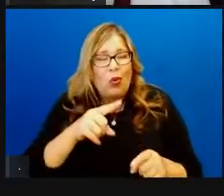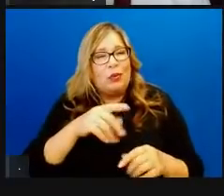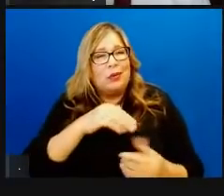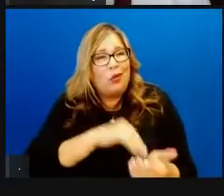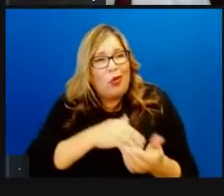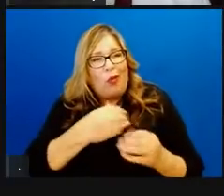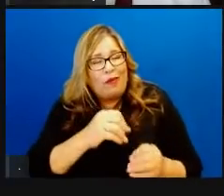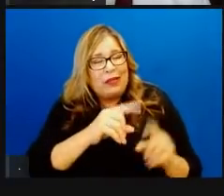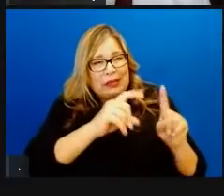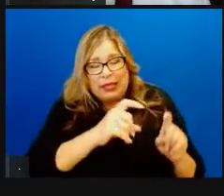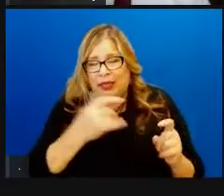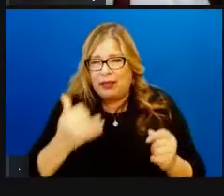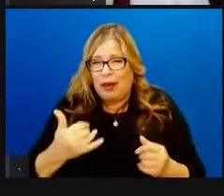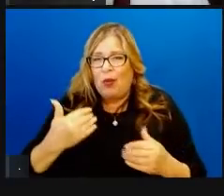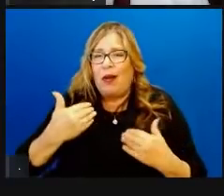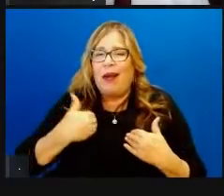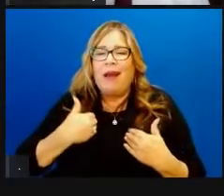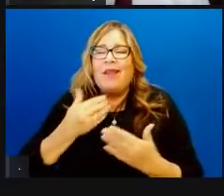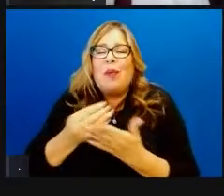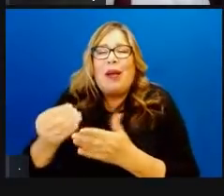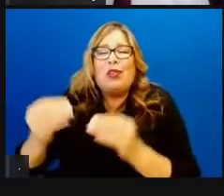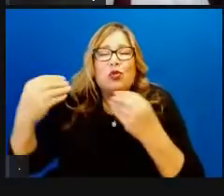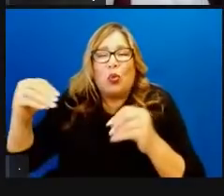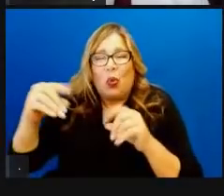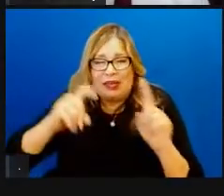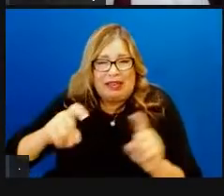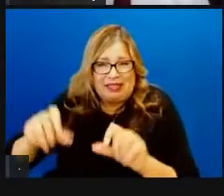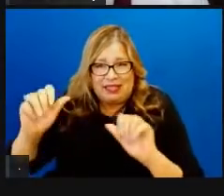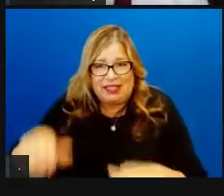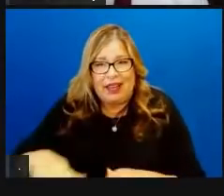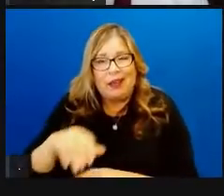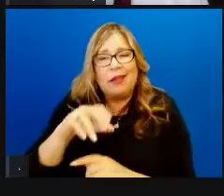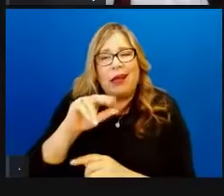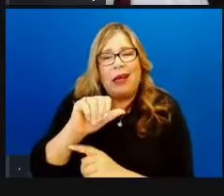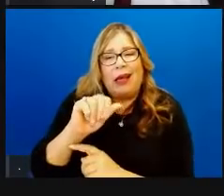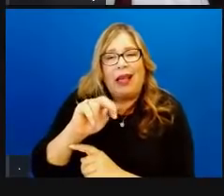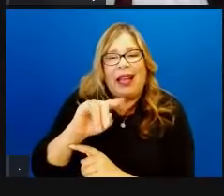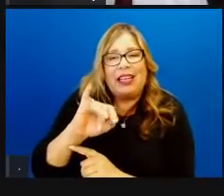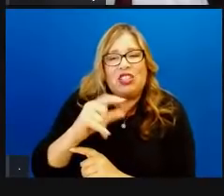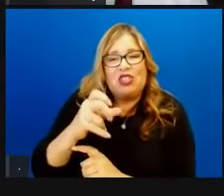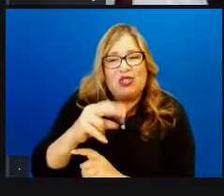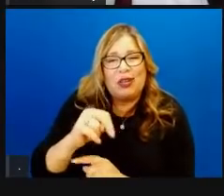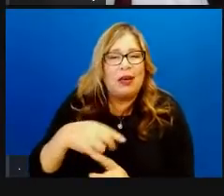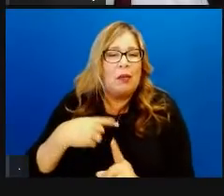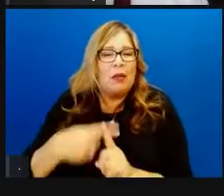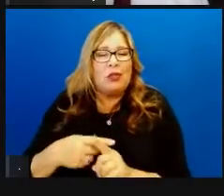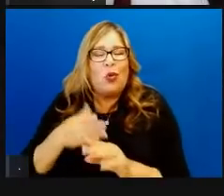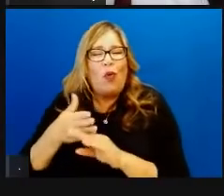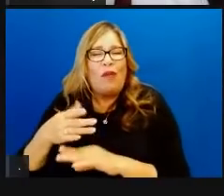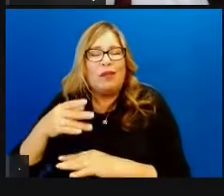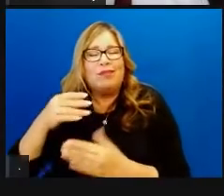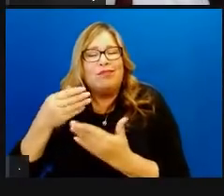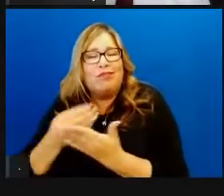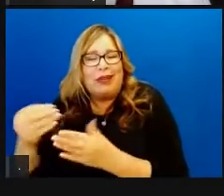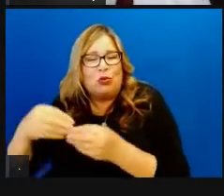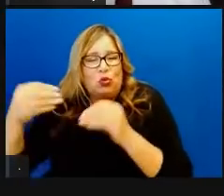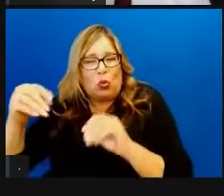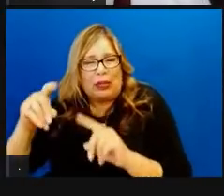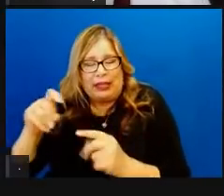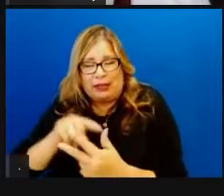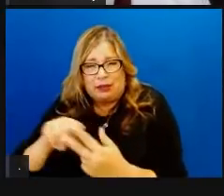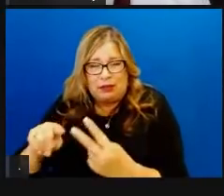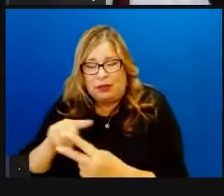I just went over some key data on how many have been sent to schools throughout the last many weeks. I think a real deep commitment